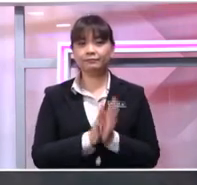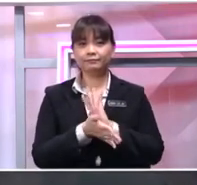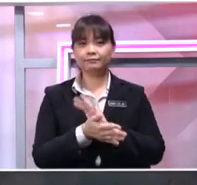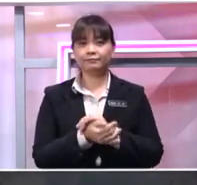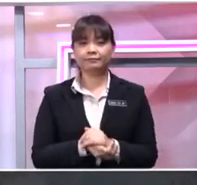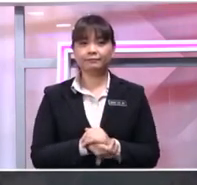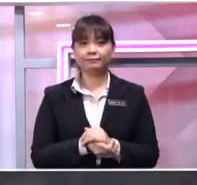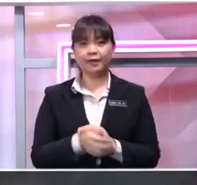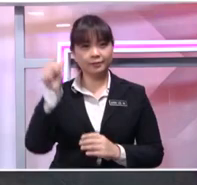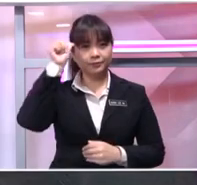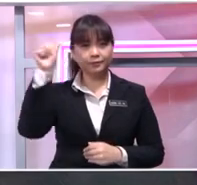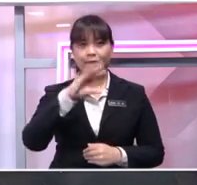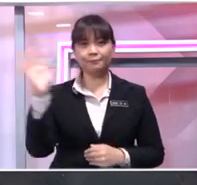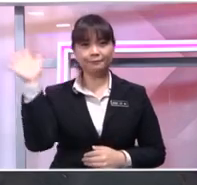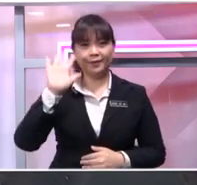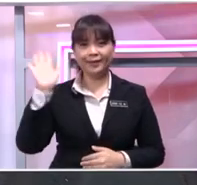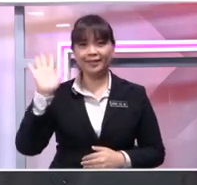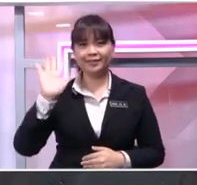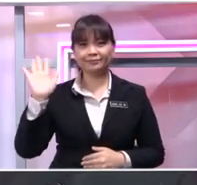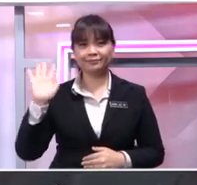Till then, assalamualaikum. Bye-bye.